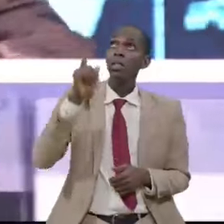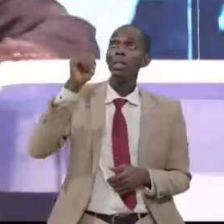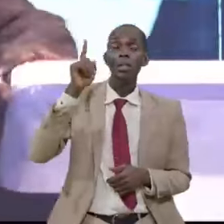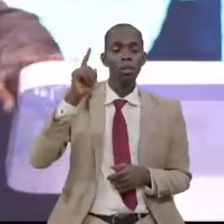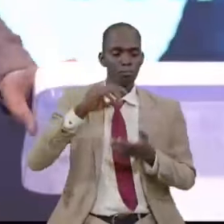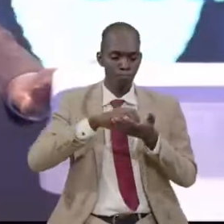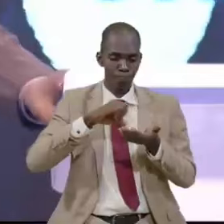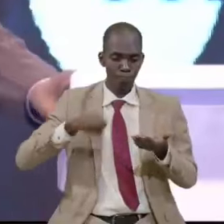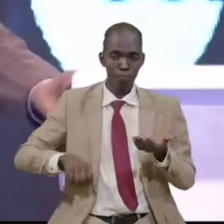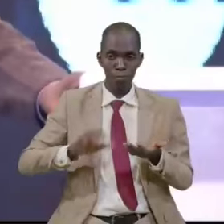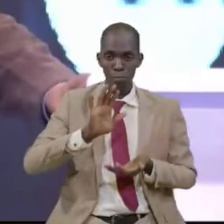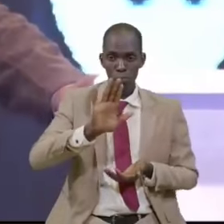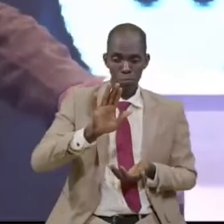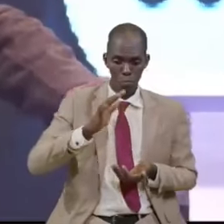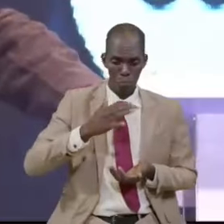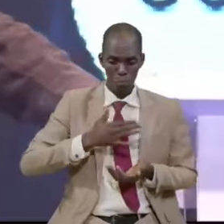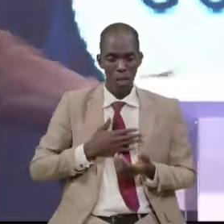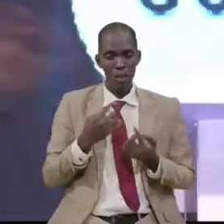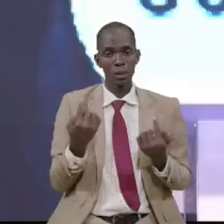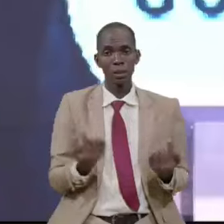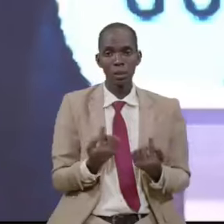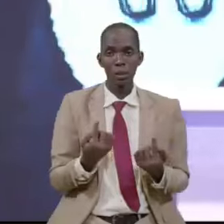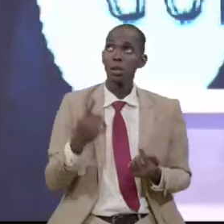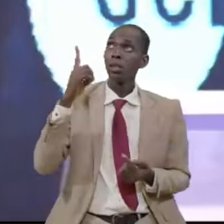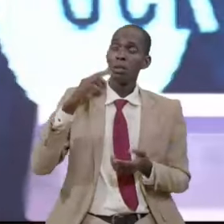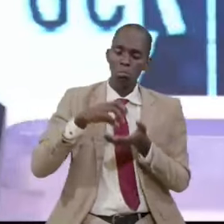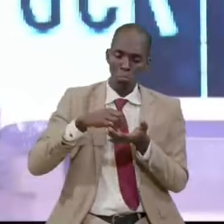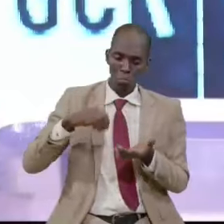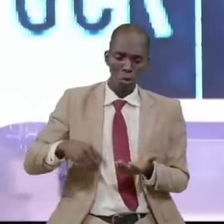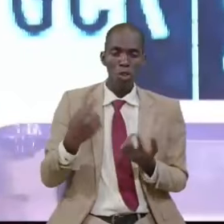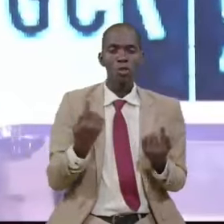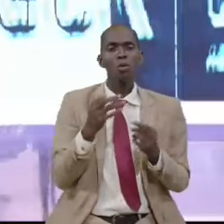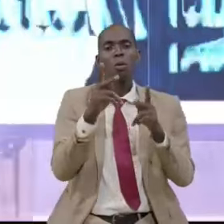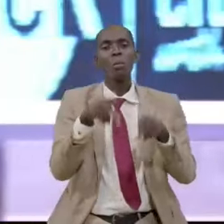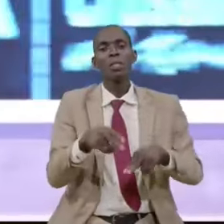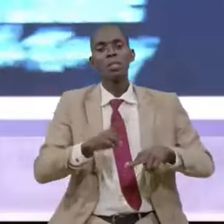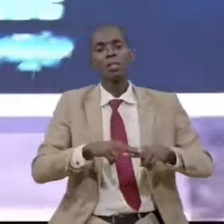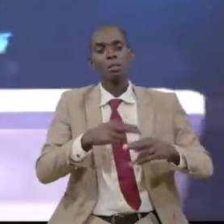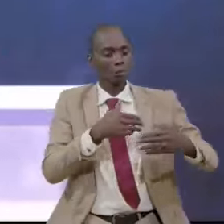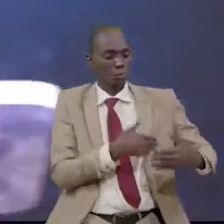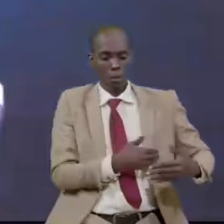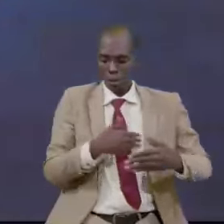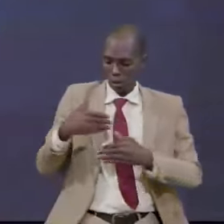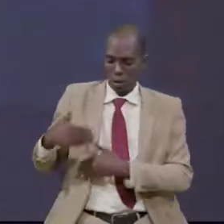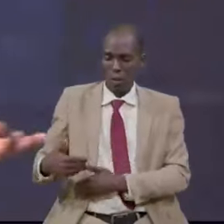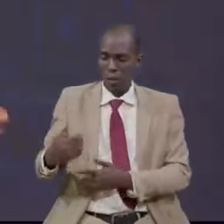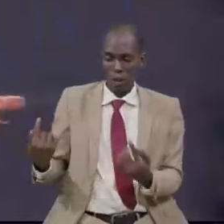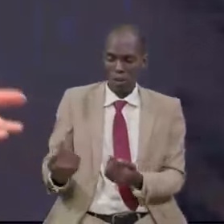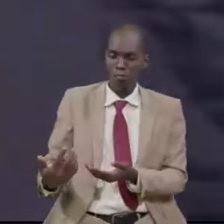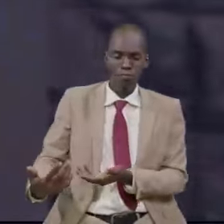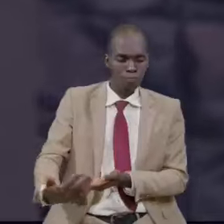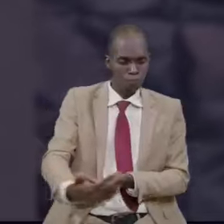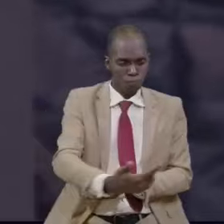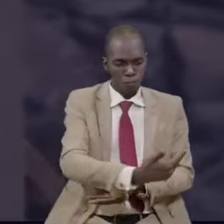he took the sin of the person by your side there, he took the sin of the other person there, he took the sin